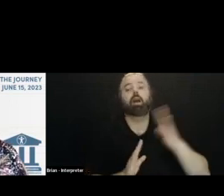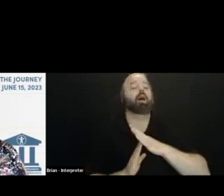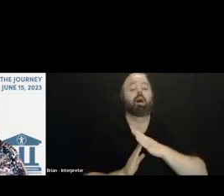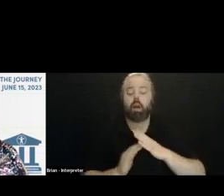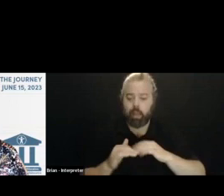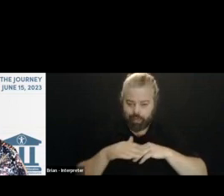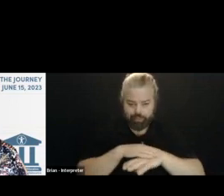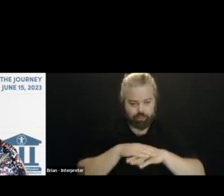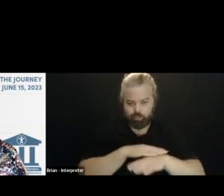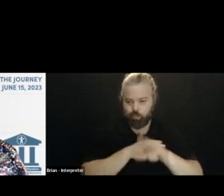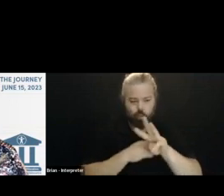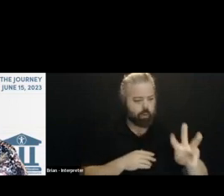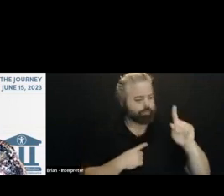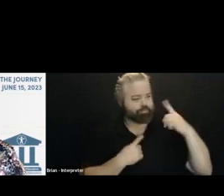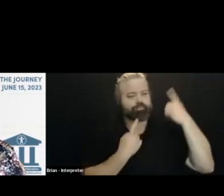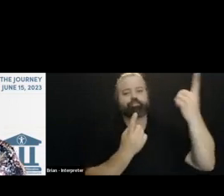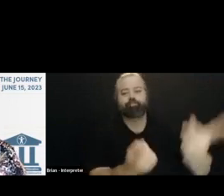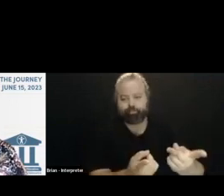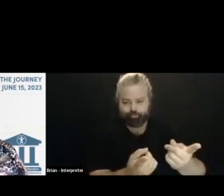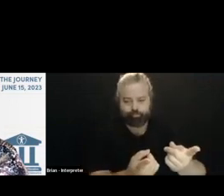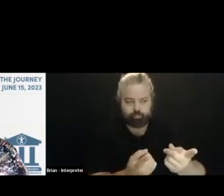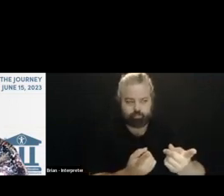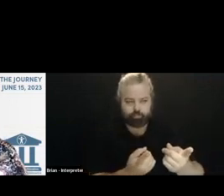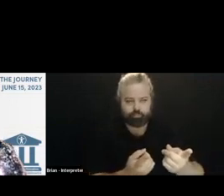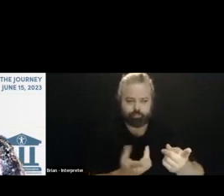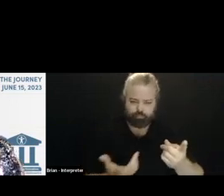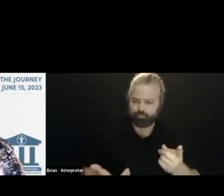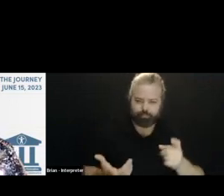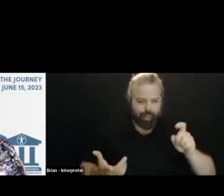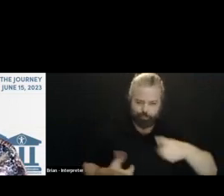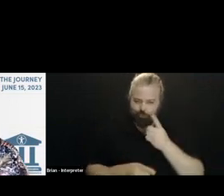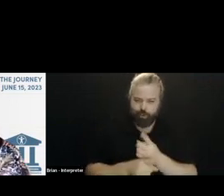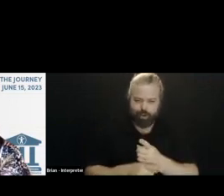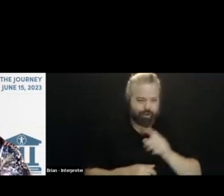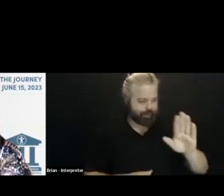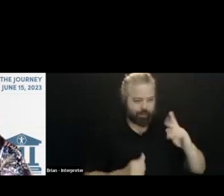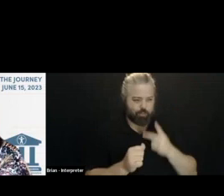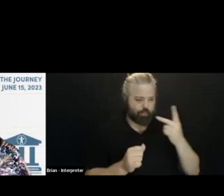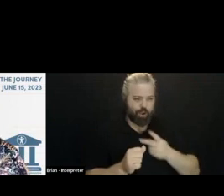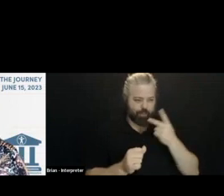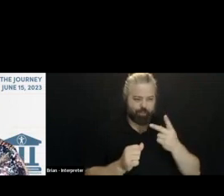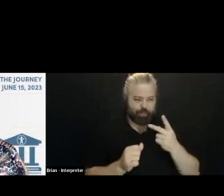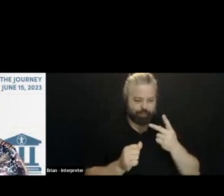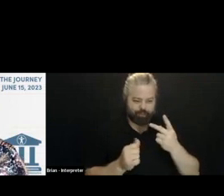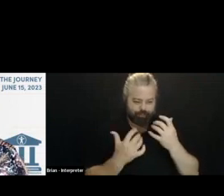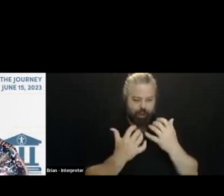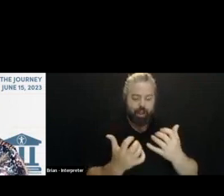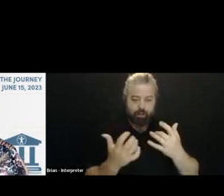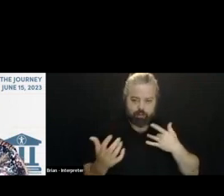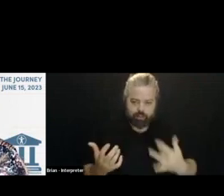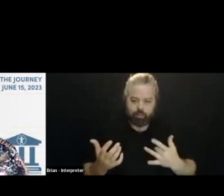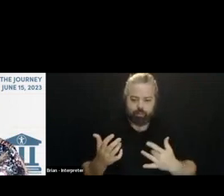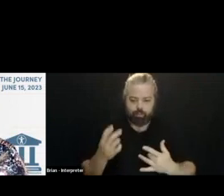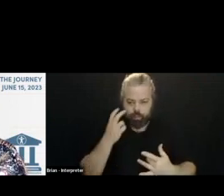seen. And it kind of has to be, right? Because their primary audience is normally blind or low